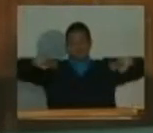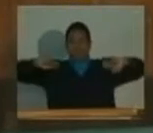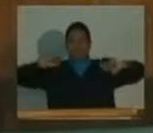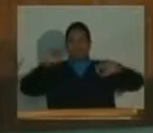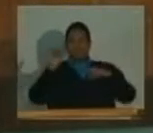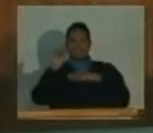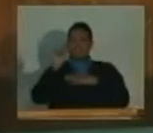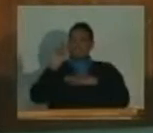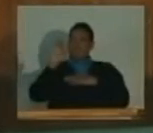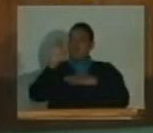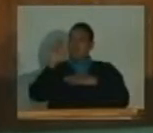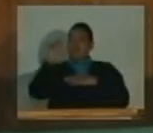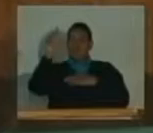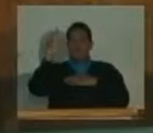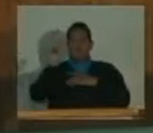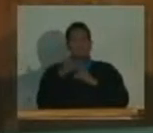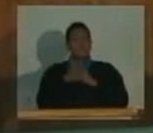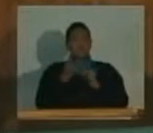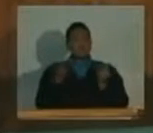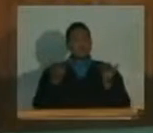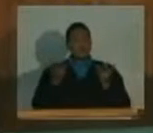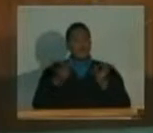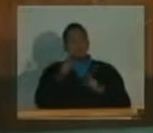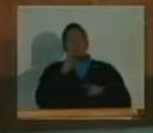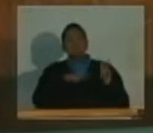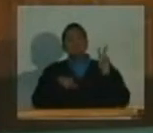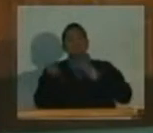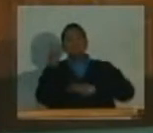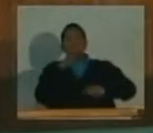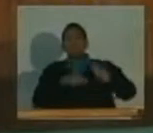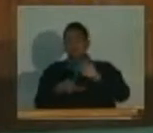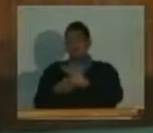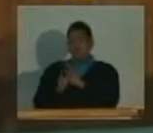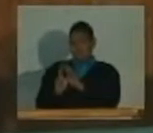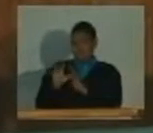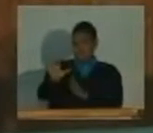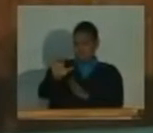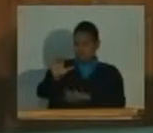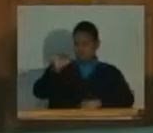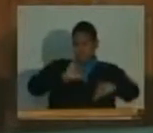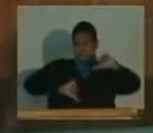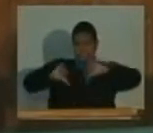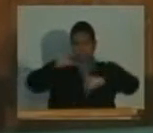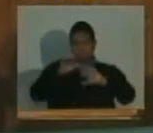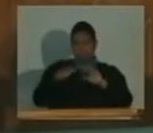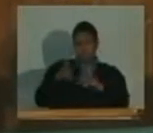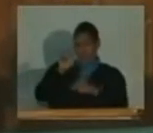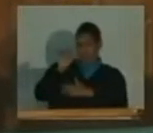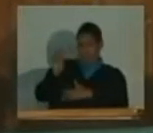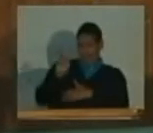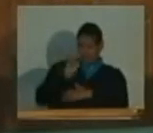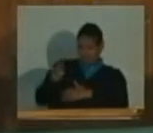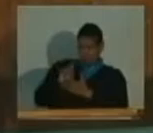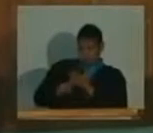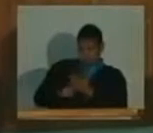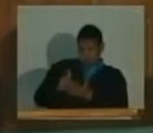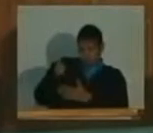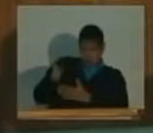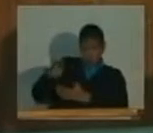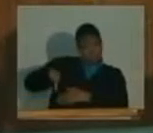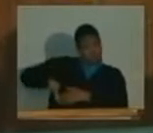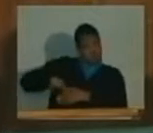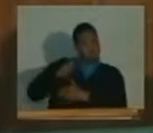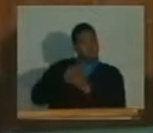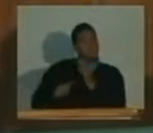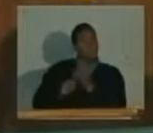to review the performance of the Forensic Science Lab or the Forensic Institute, both in